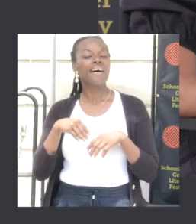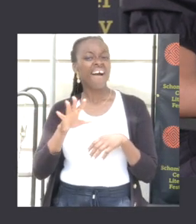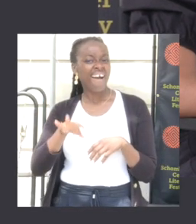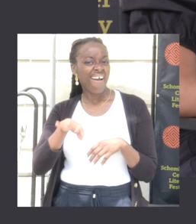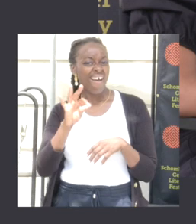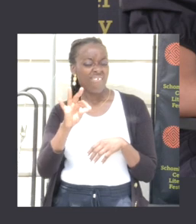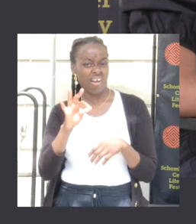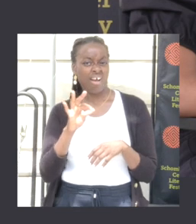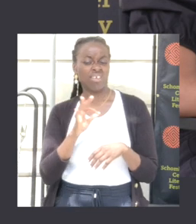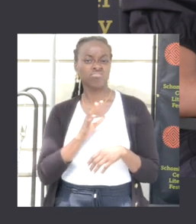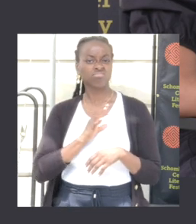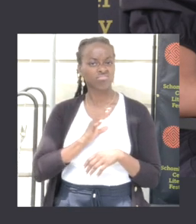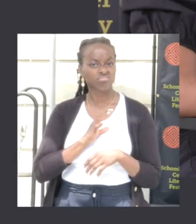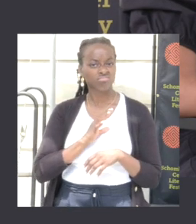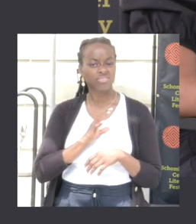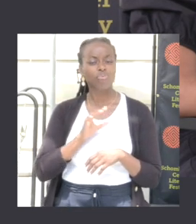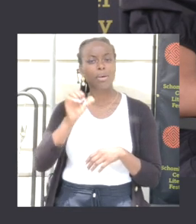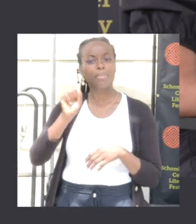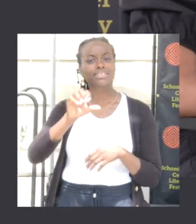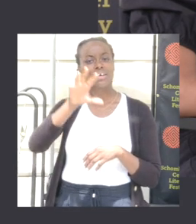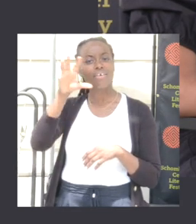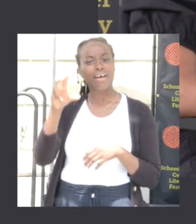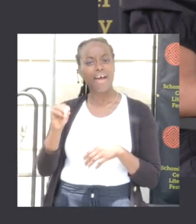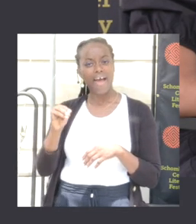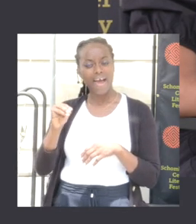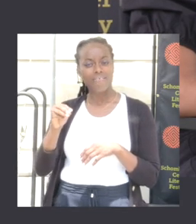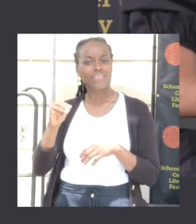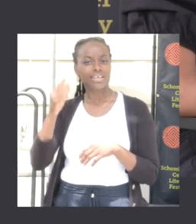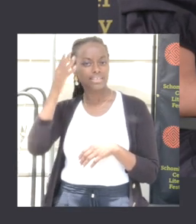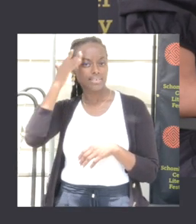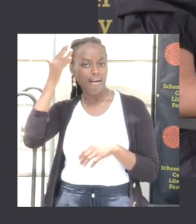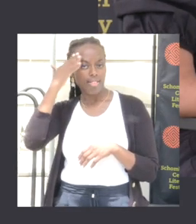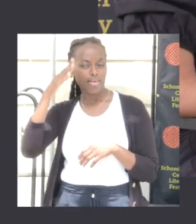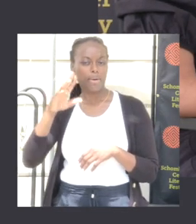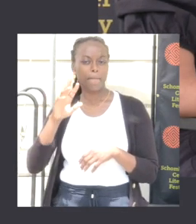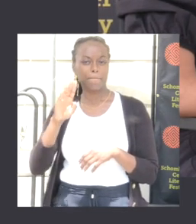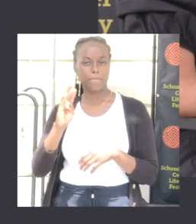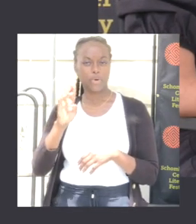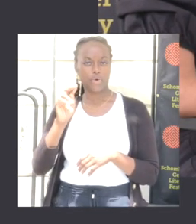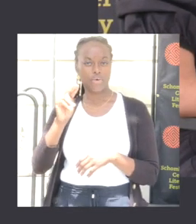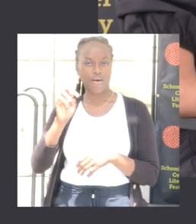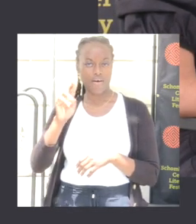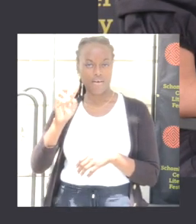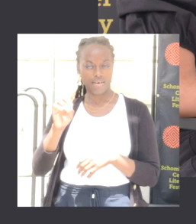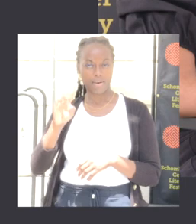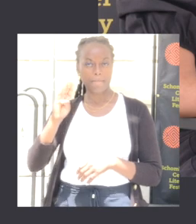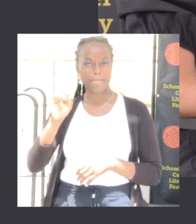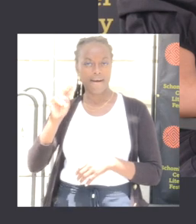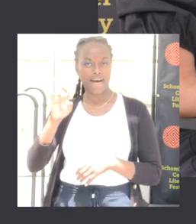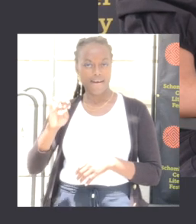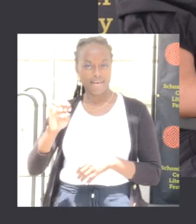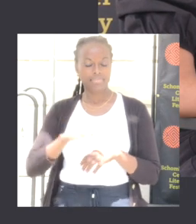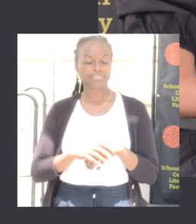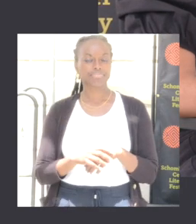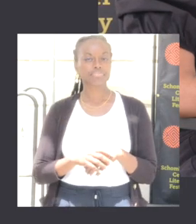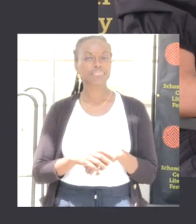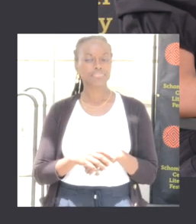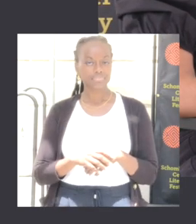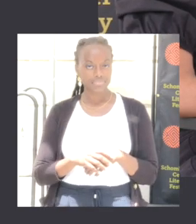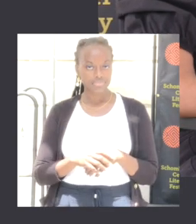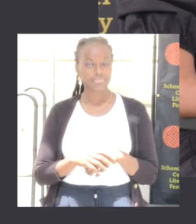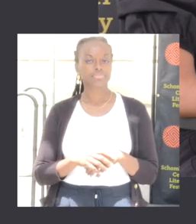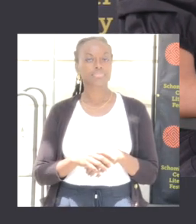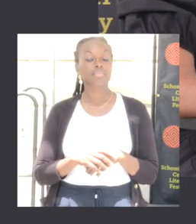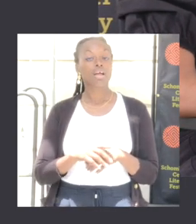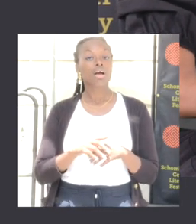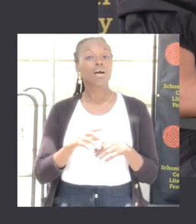rumination by the late South African scholar activist Bernard Magobane. Diasporic consciousness arose from a, quote, a determined effort to,